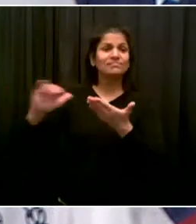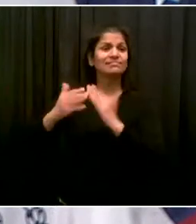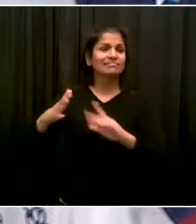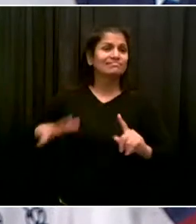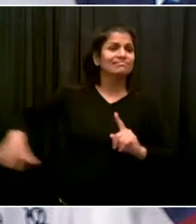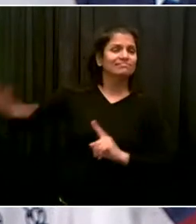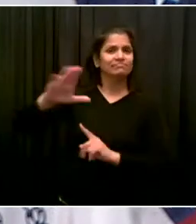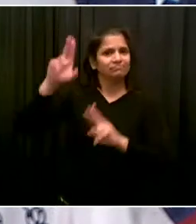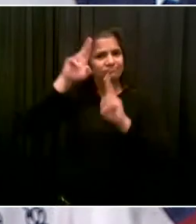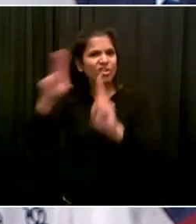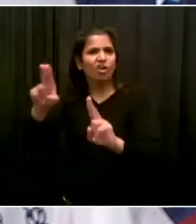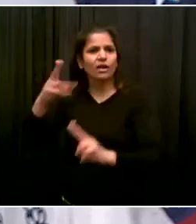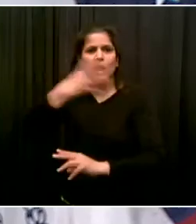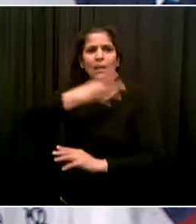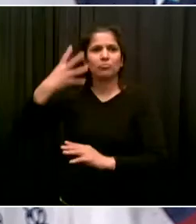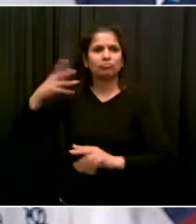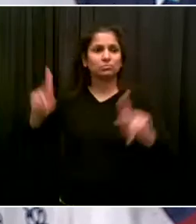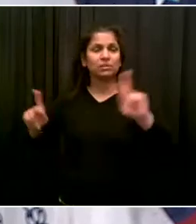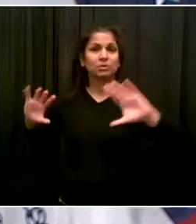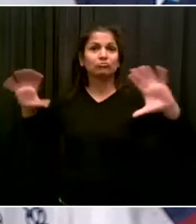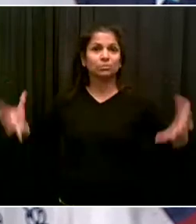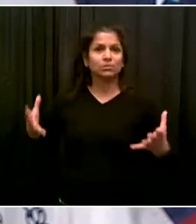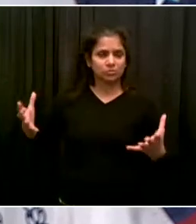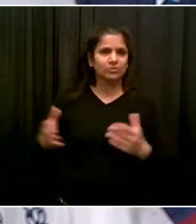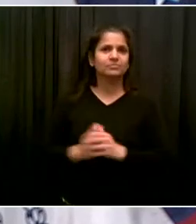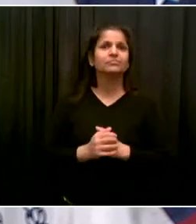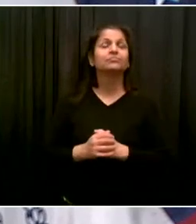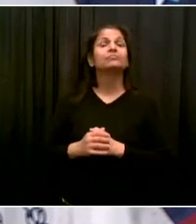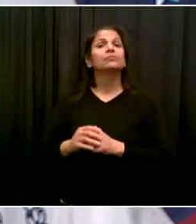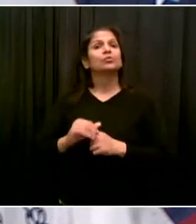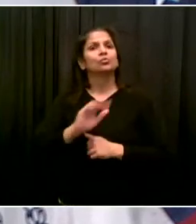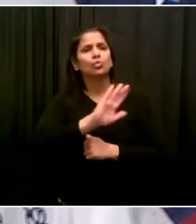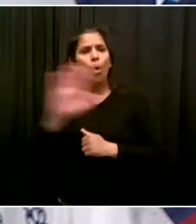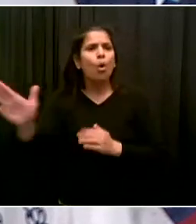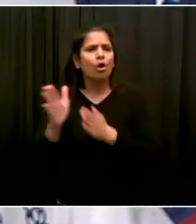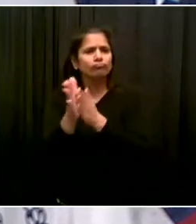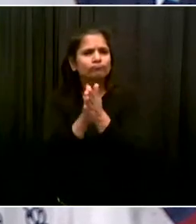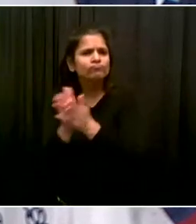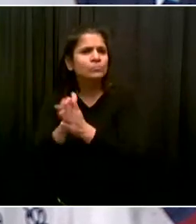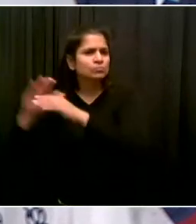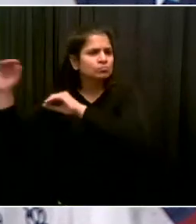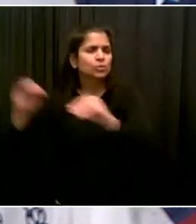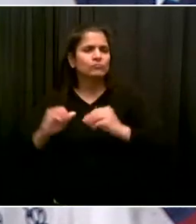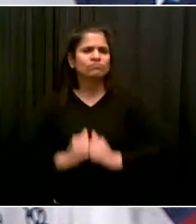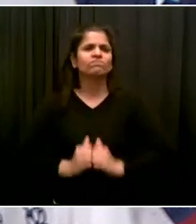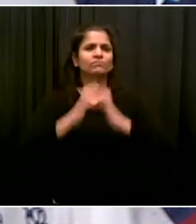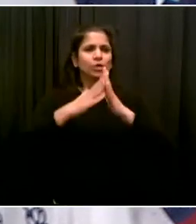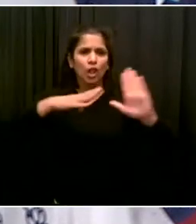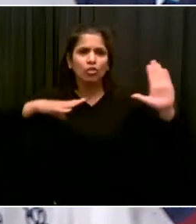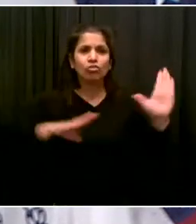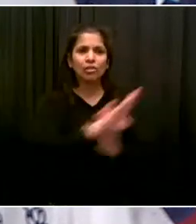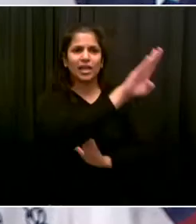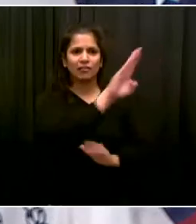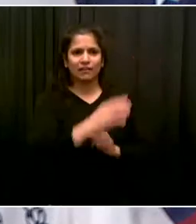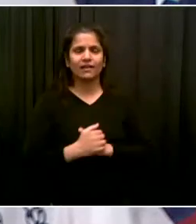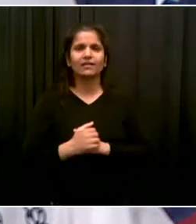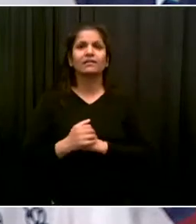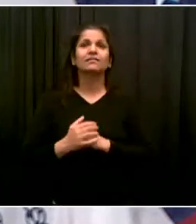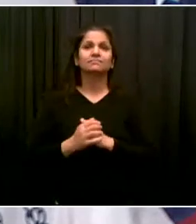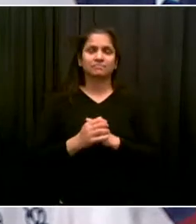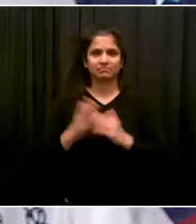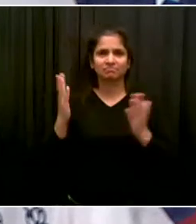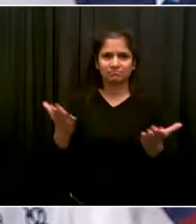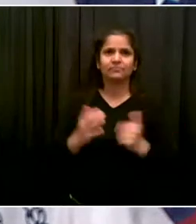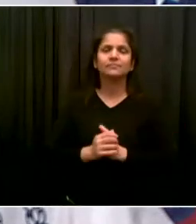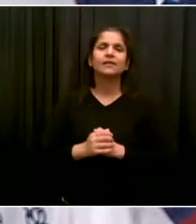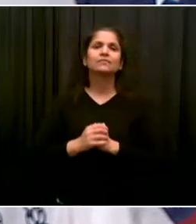been so crucial to the strength we've shown in this pandemic and so many other times before. So our Office of Immigrant Affairs will